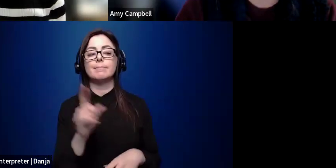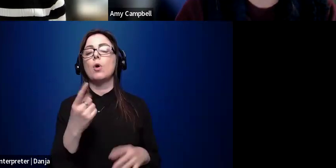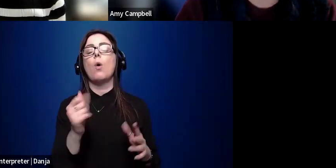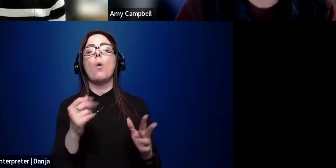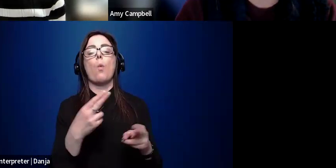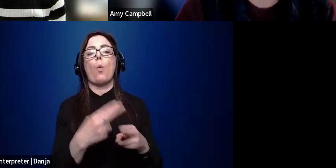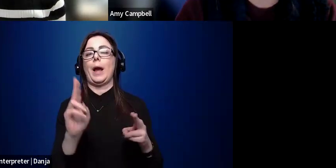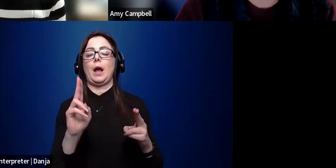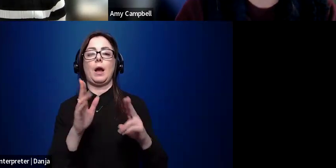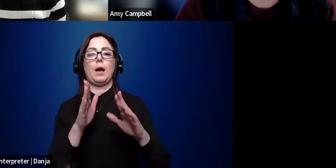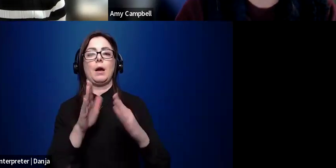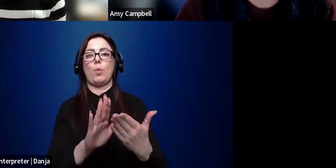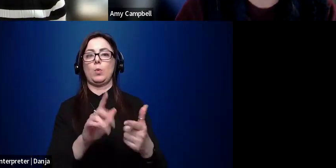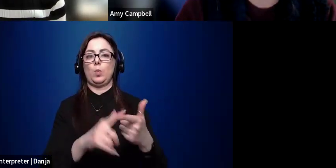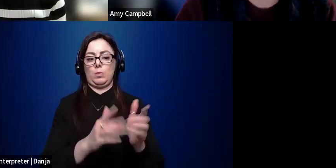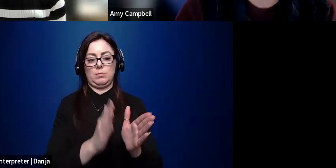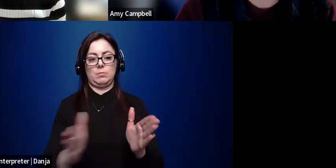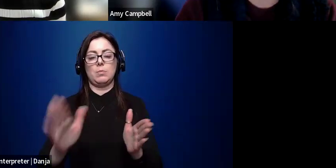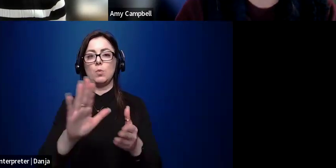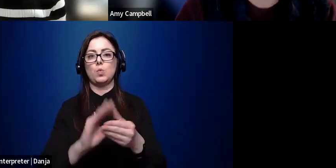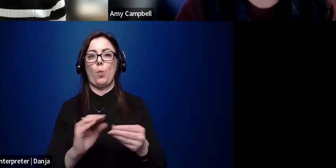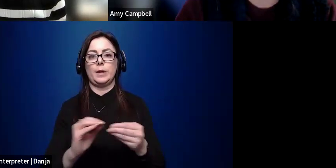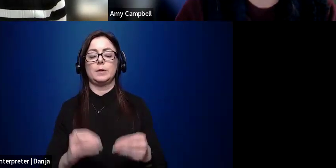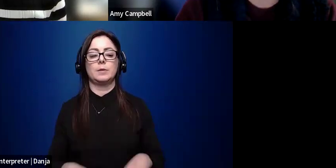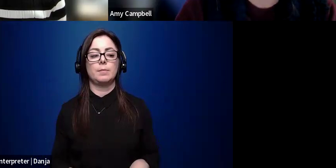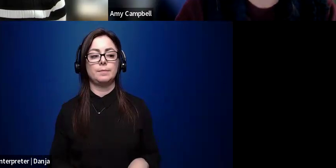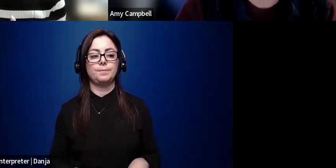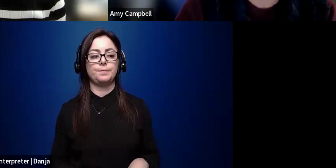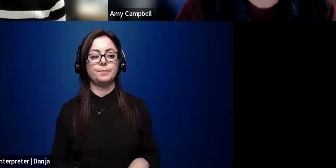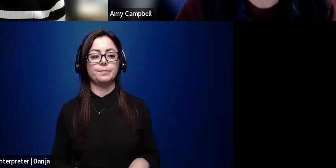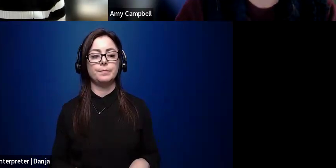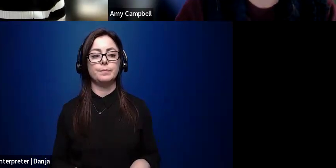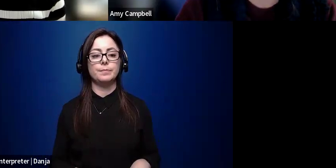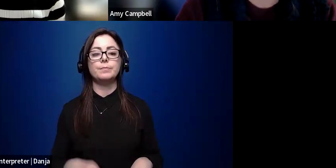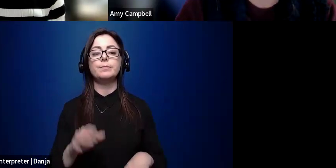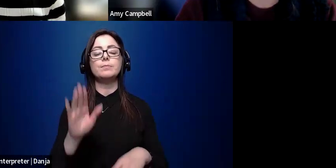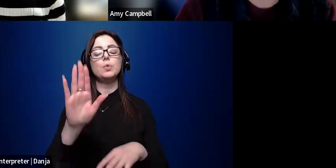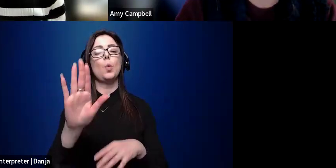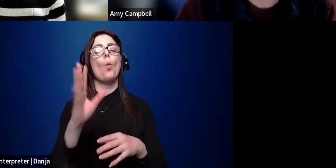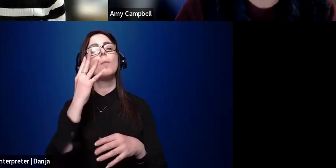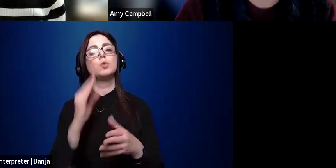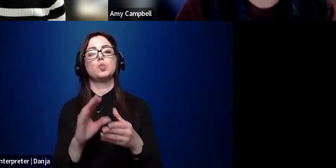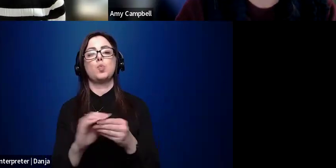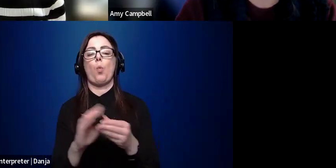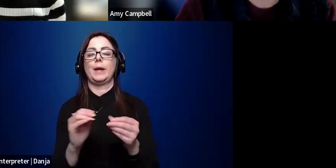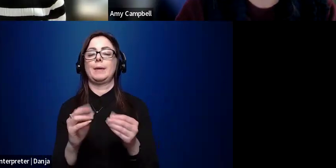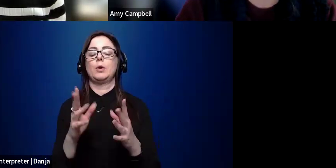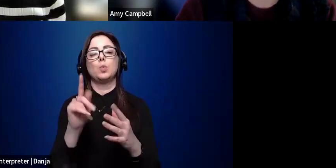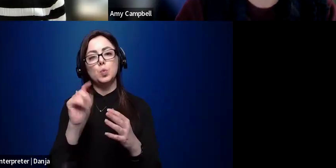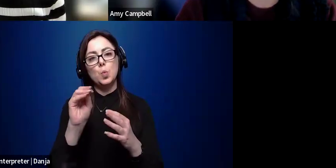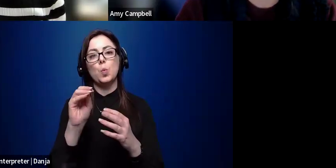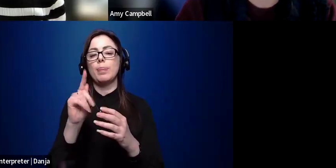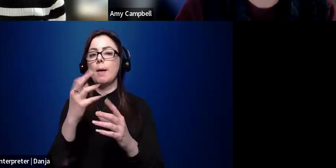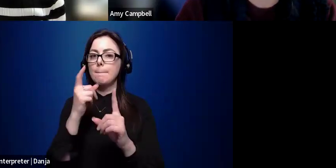together a quick story, and having them be concise, having your story be concise, and